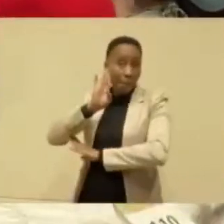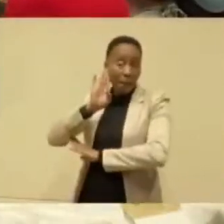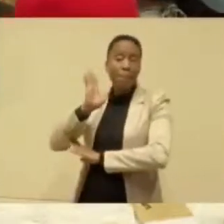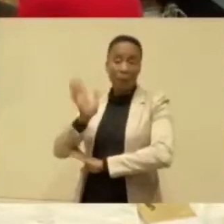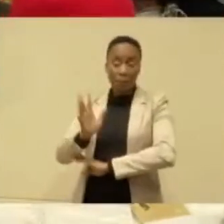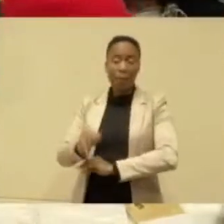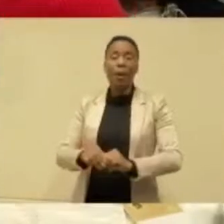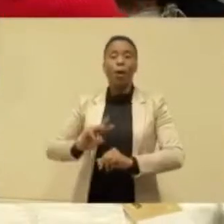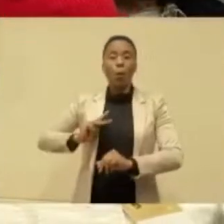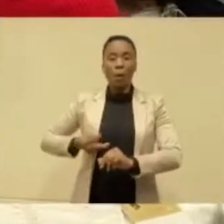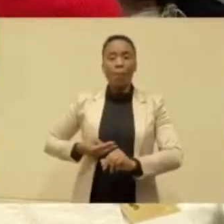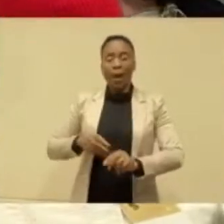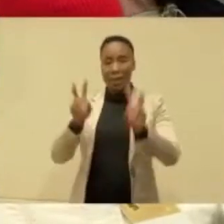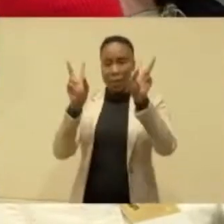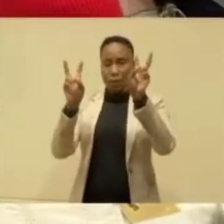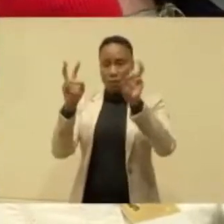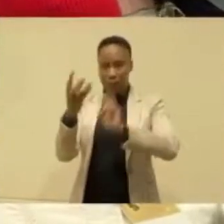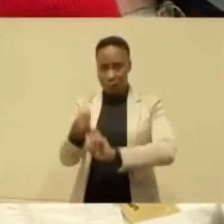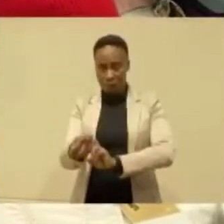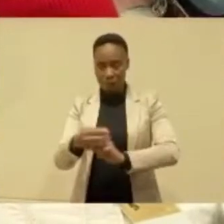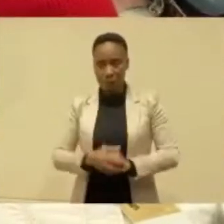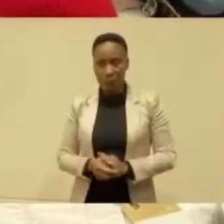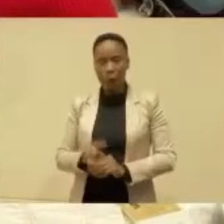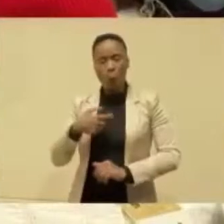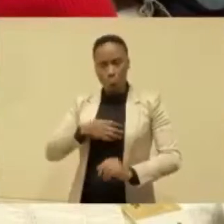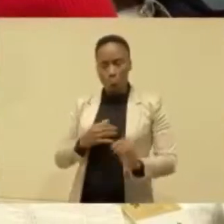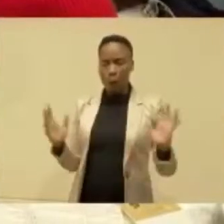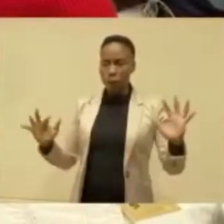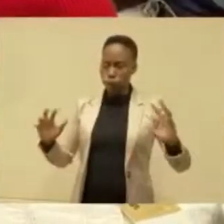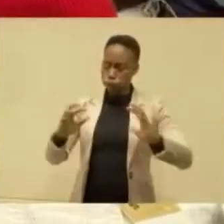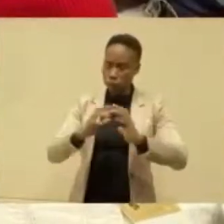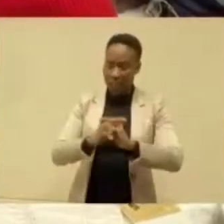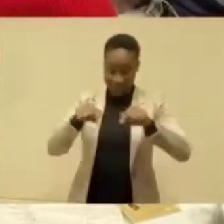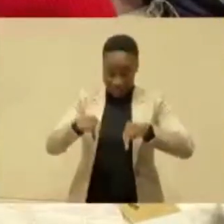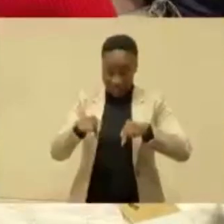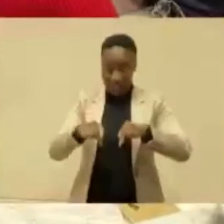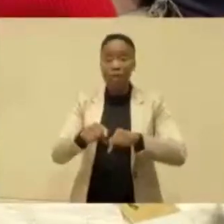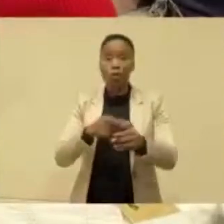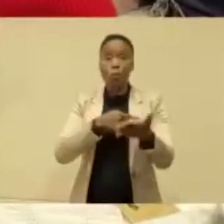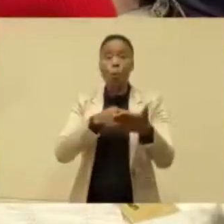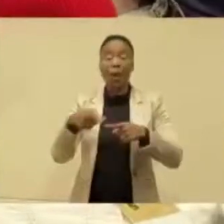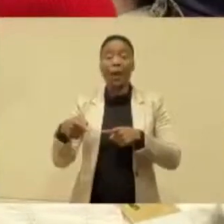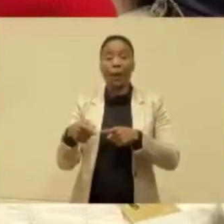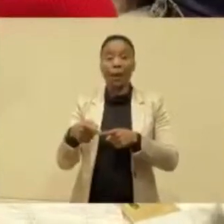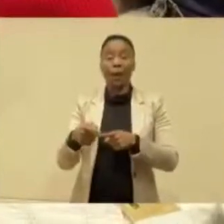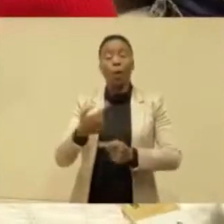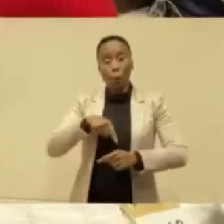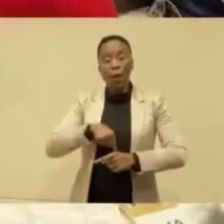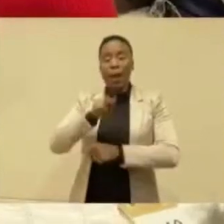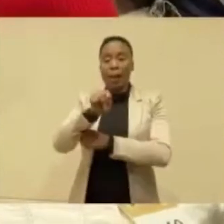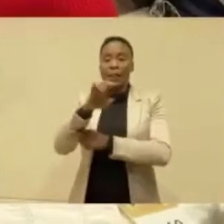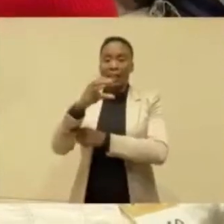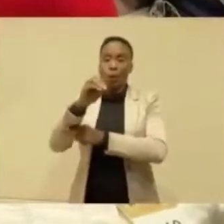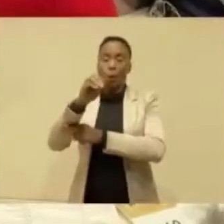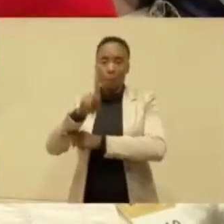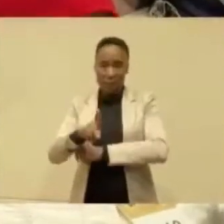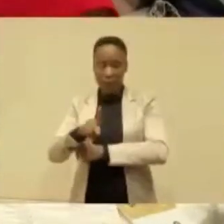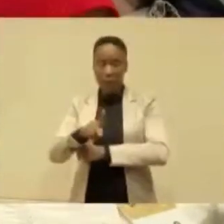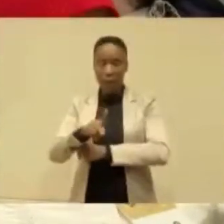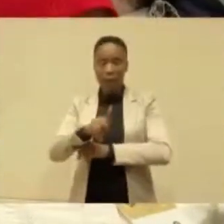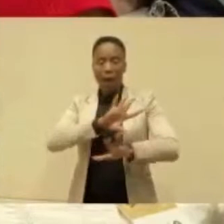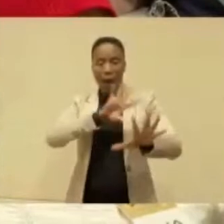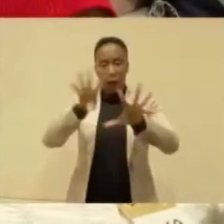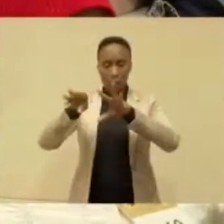of women now as we are meeting here just this week as the national council of provinces we have adopted the